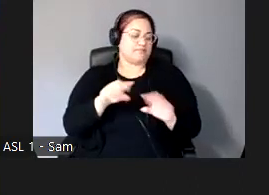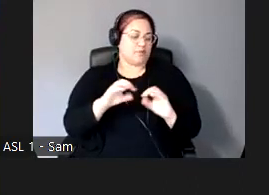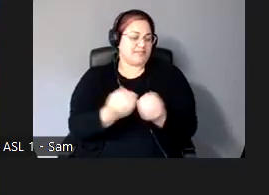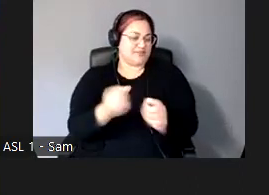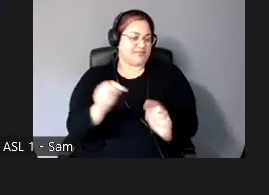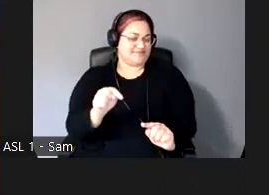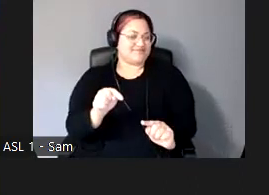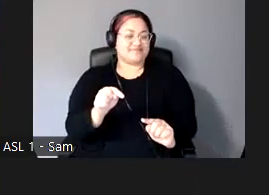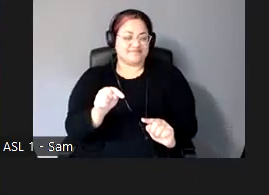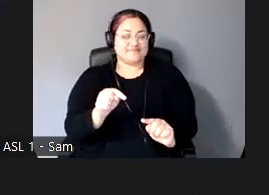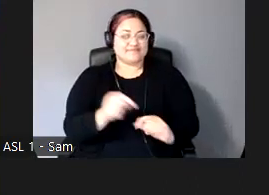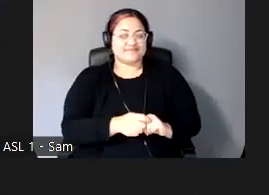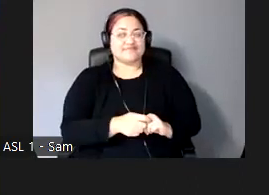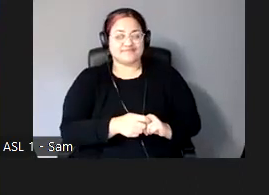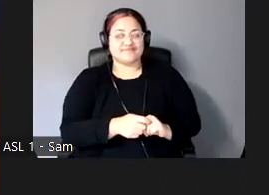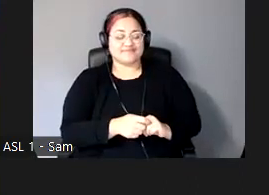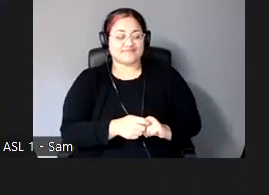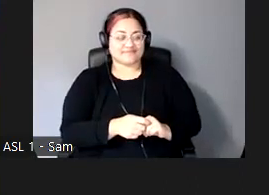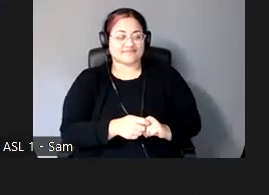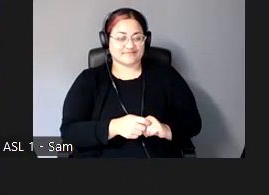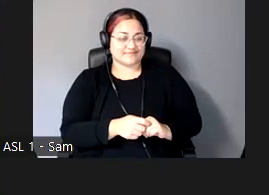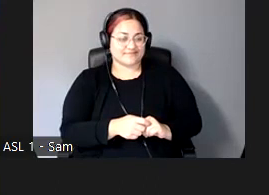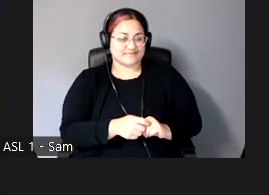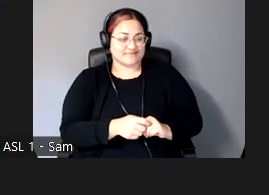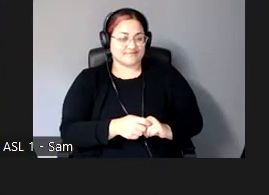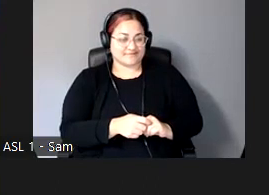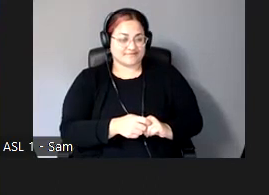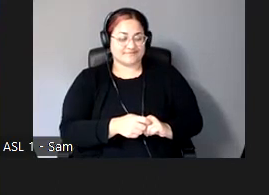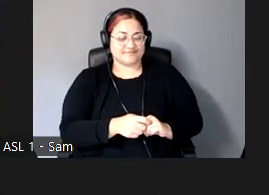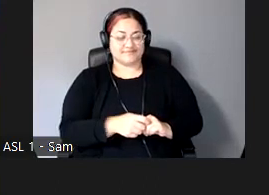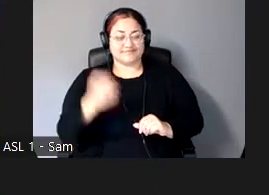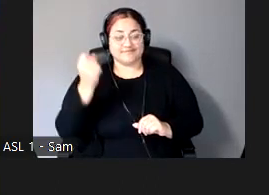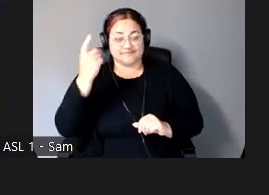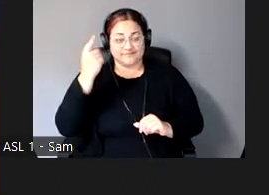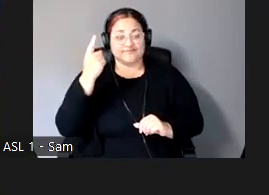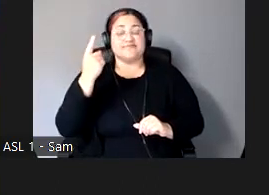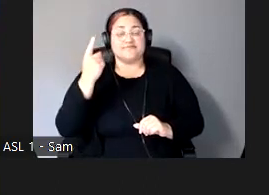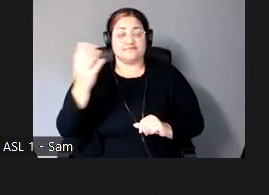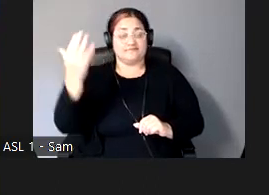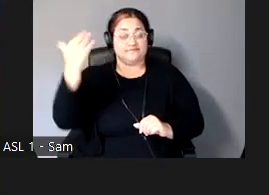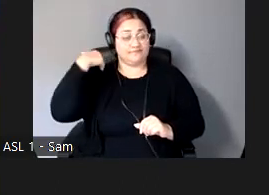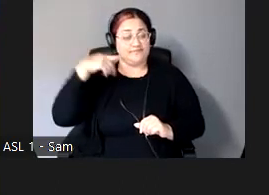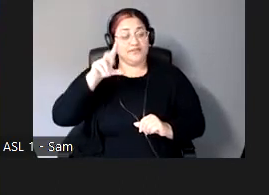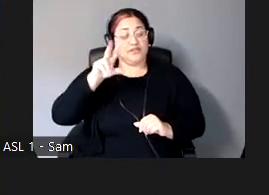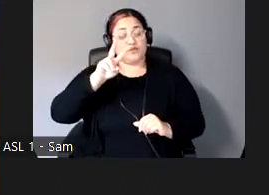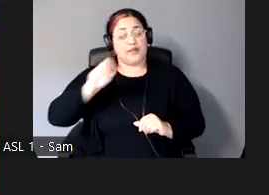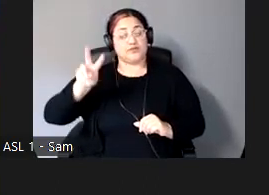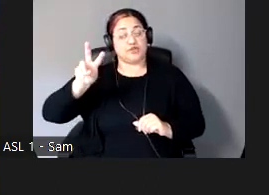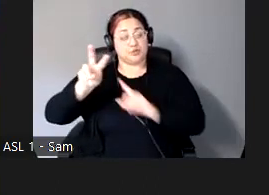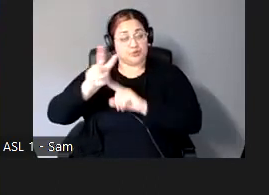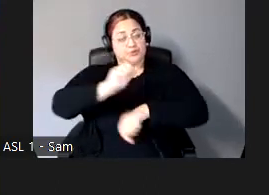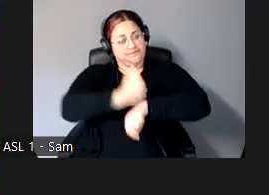were given the mandate to implement Ontario's strategy to combat elder abuse back in 2002, and we continue to do so